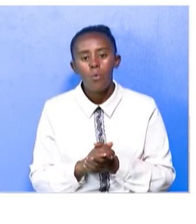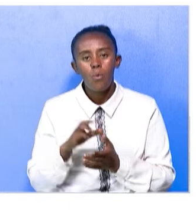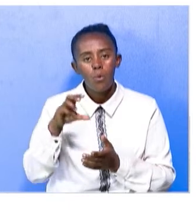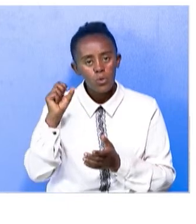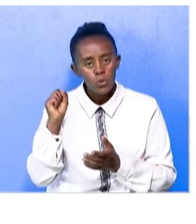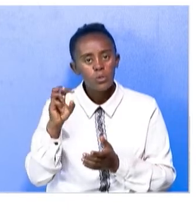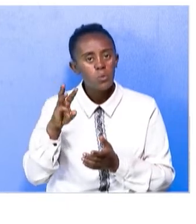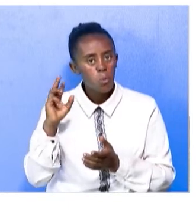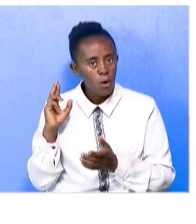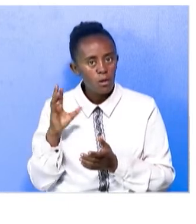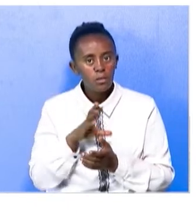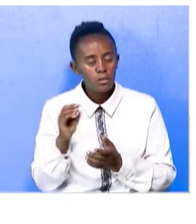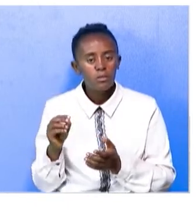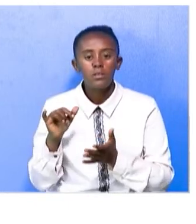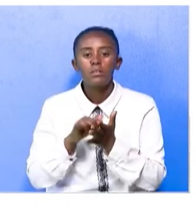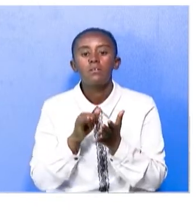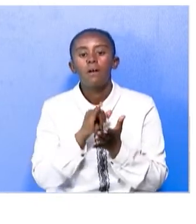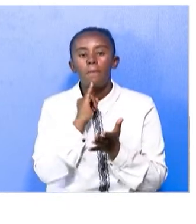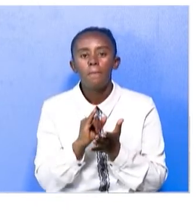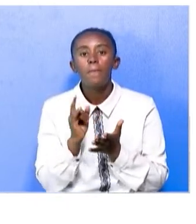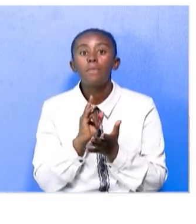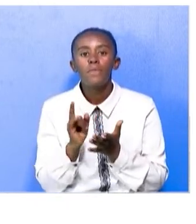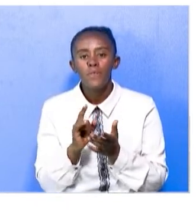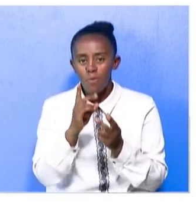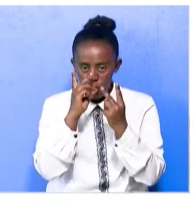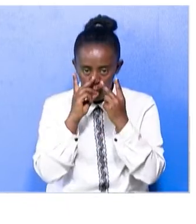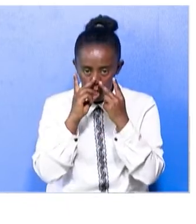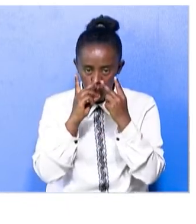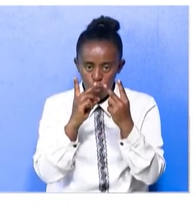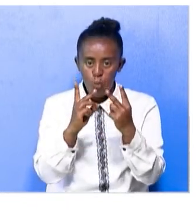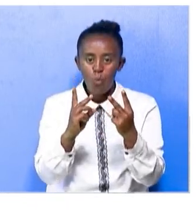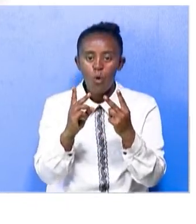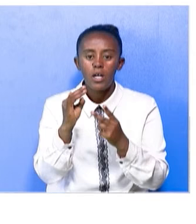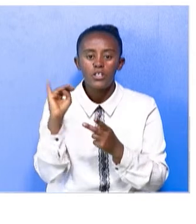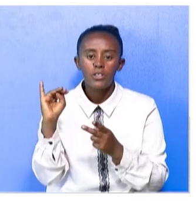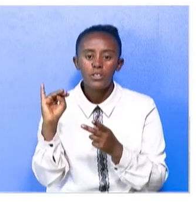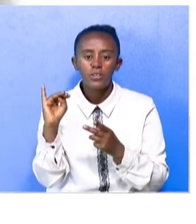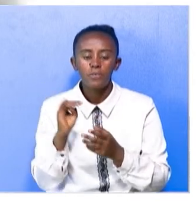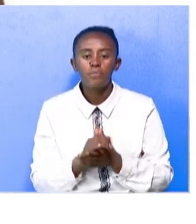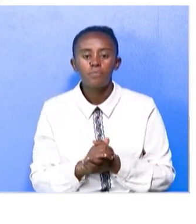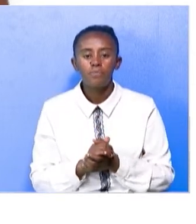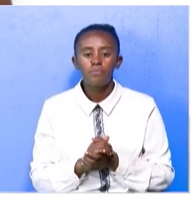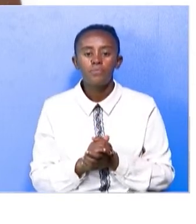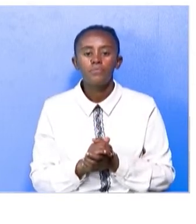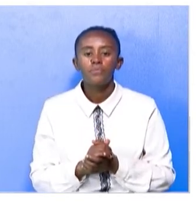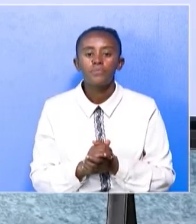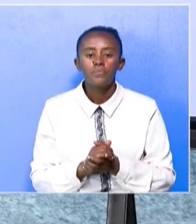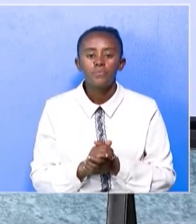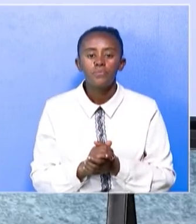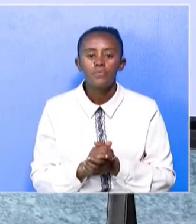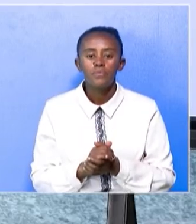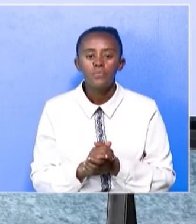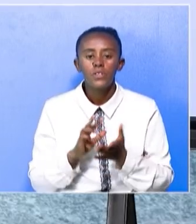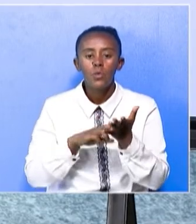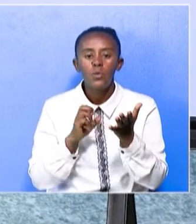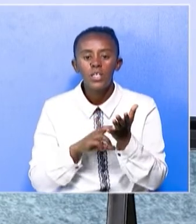were, and that is watching. How about these two